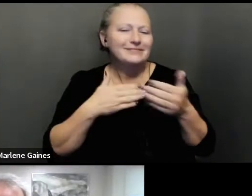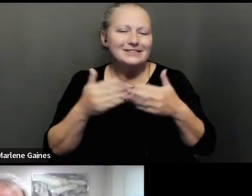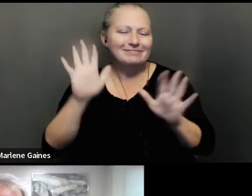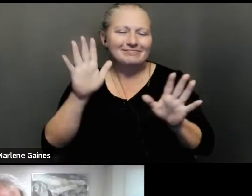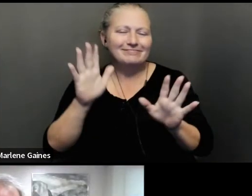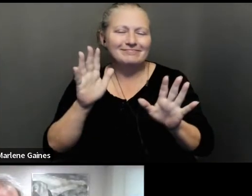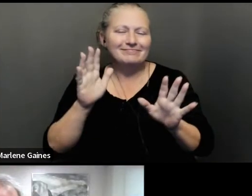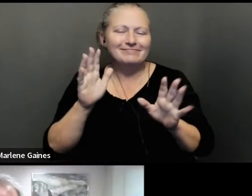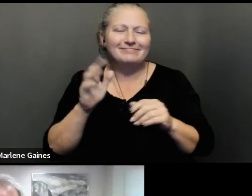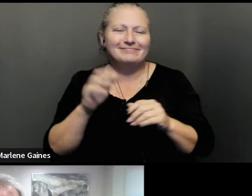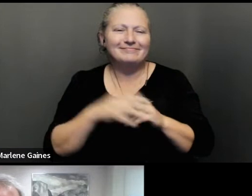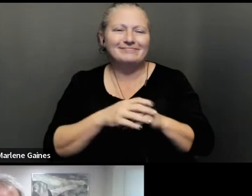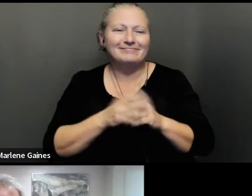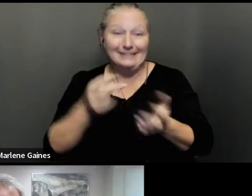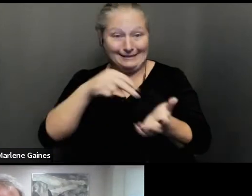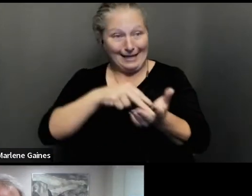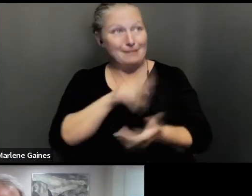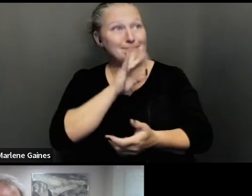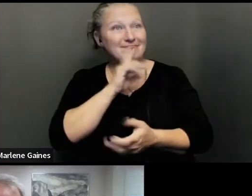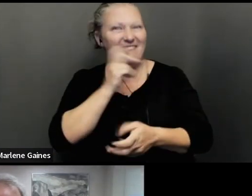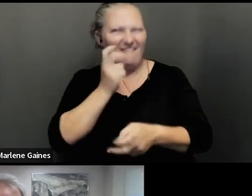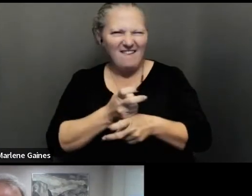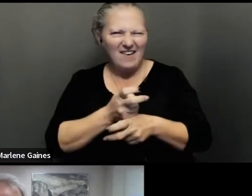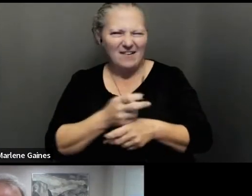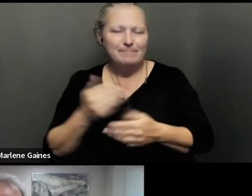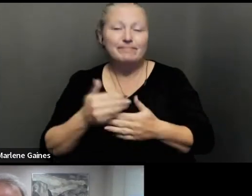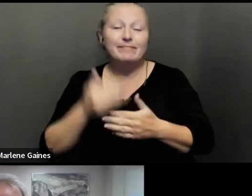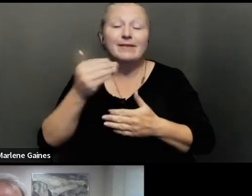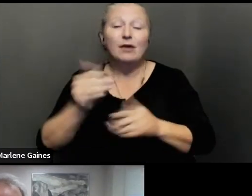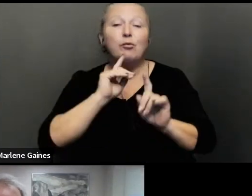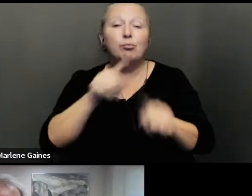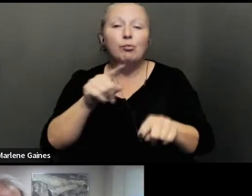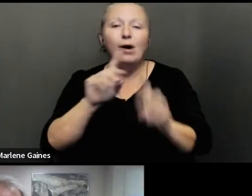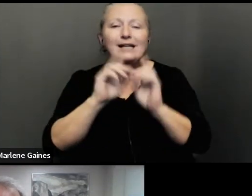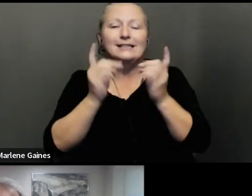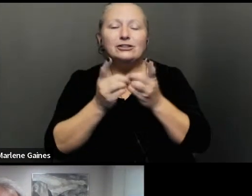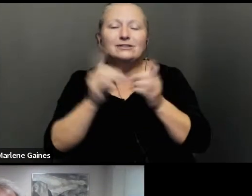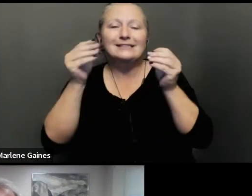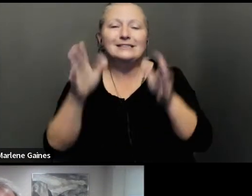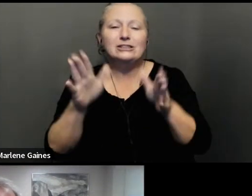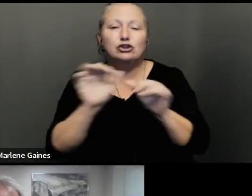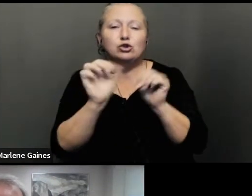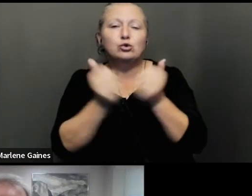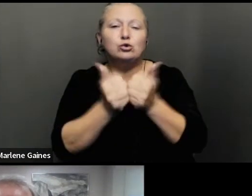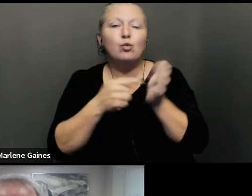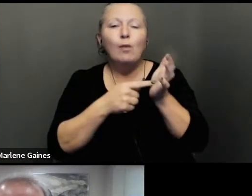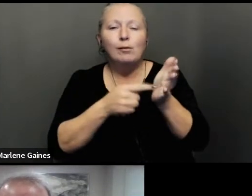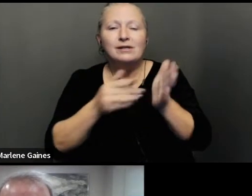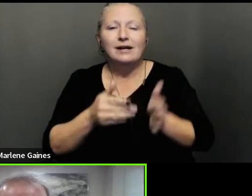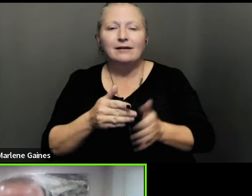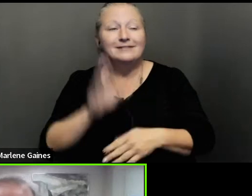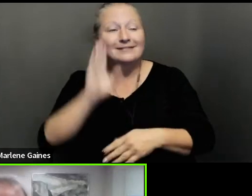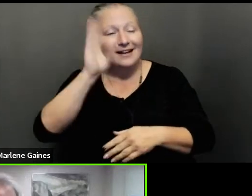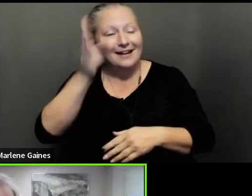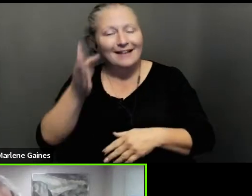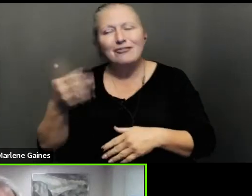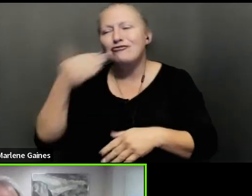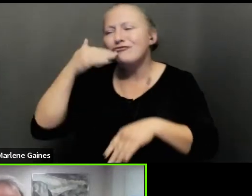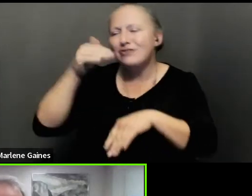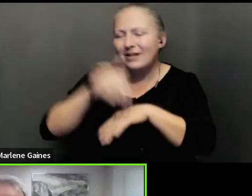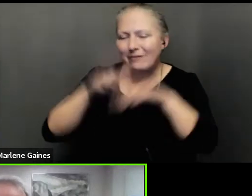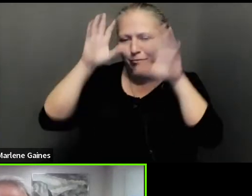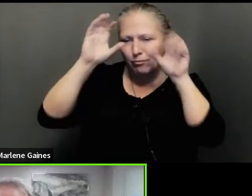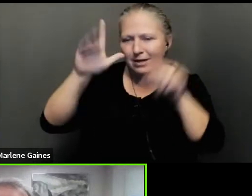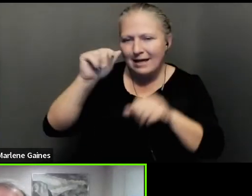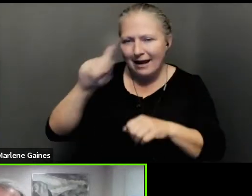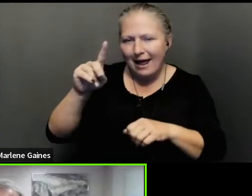up to speak is hard. Okay, next is the report of the District Teachers Association representative. Hey. Good evening, President Land,